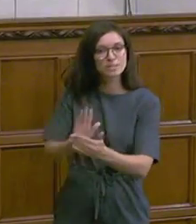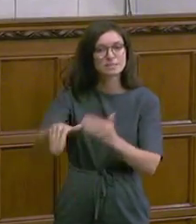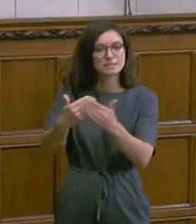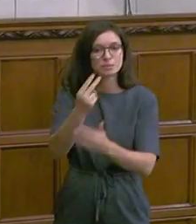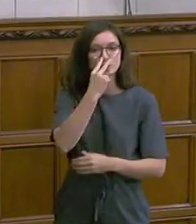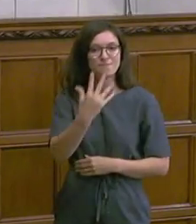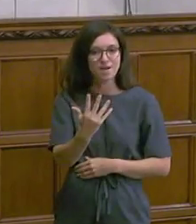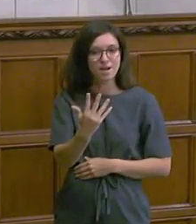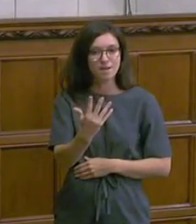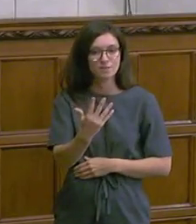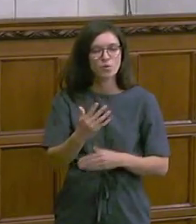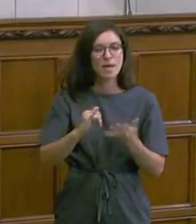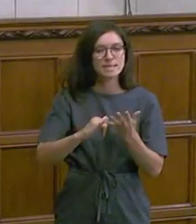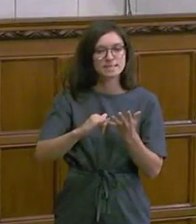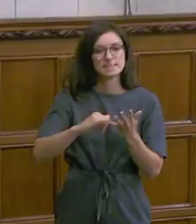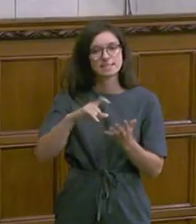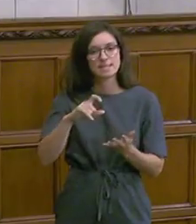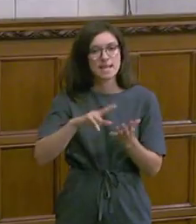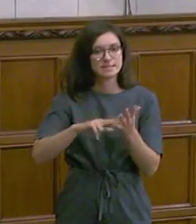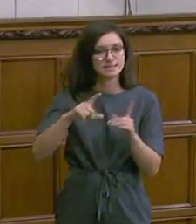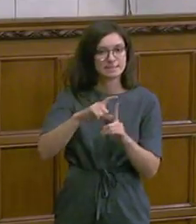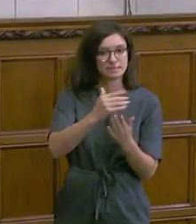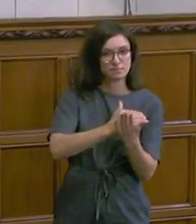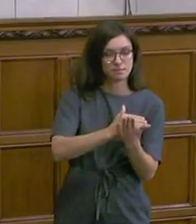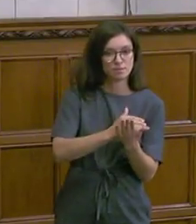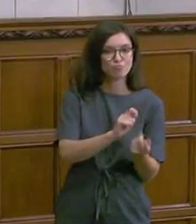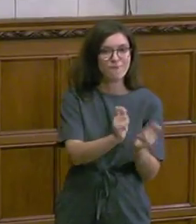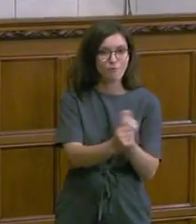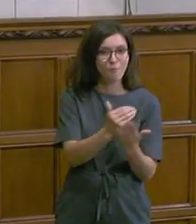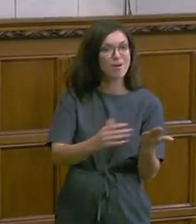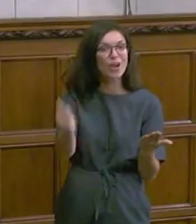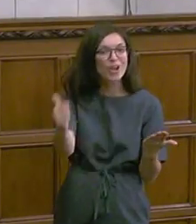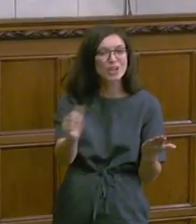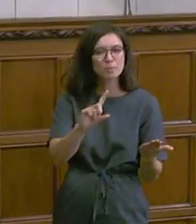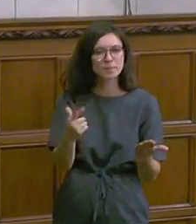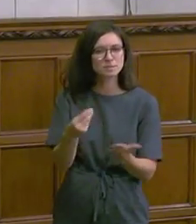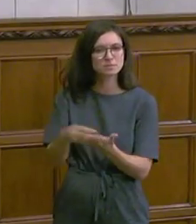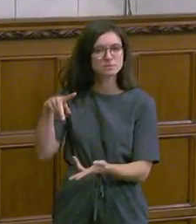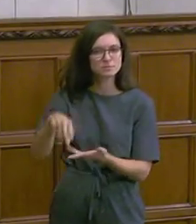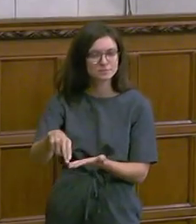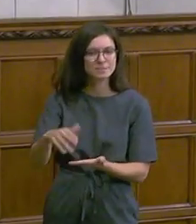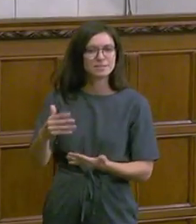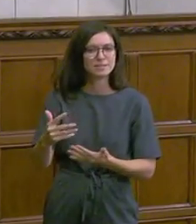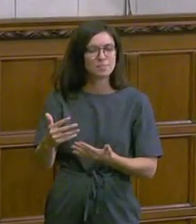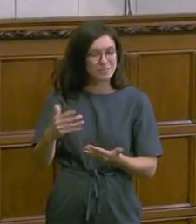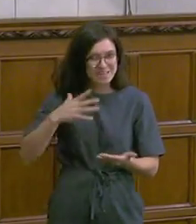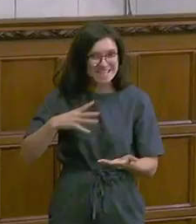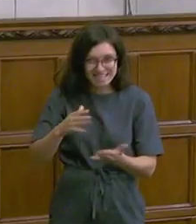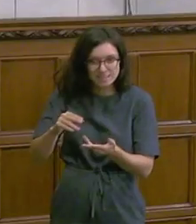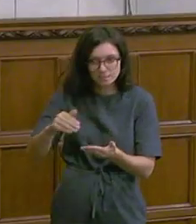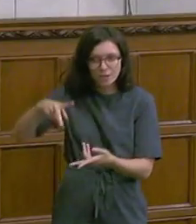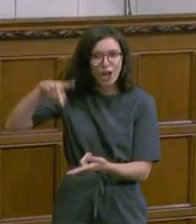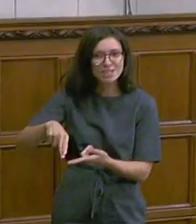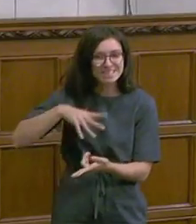reforms to SEND, which is good, that at this time we should be seeing more support and money put in